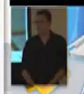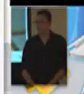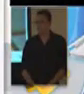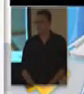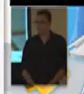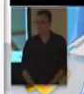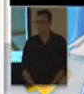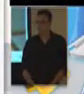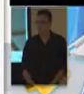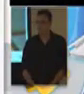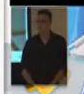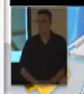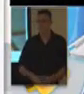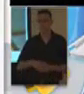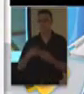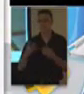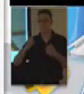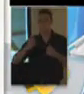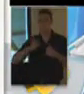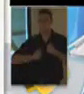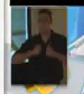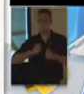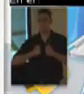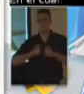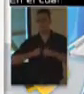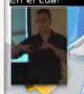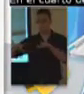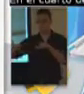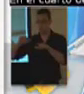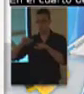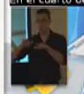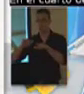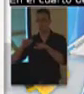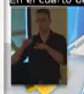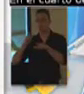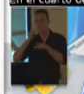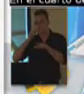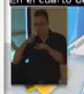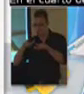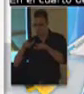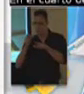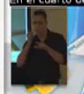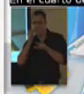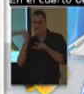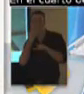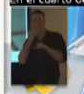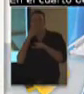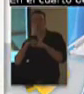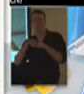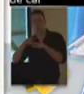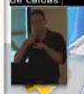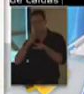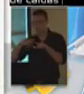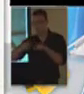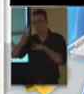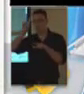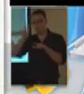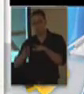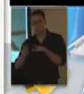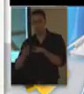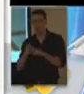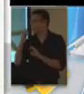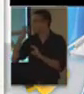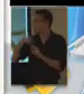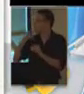if need be. In the bathroom, we have detectors in the case of